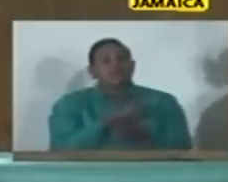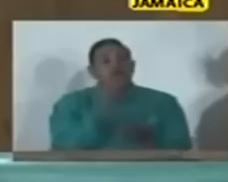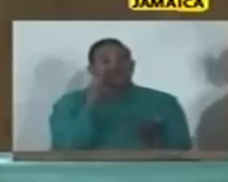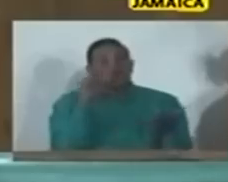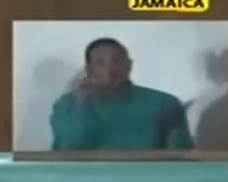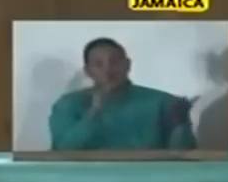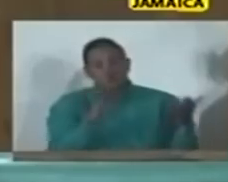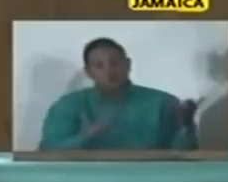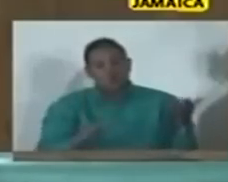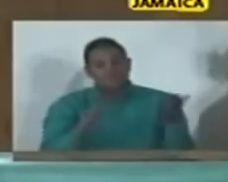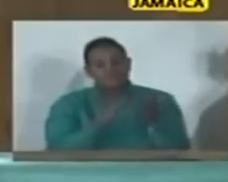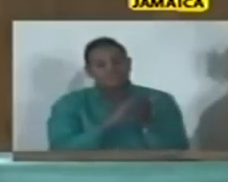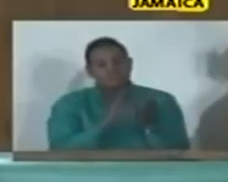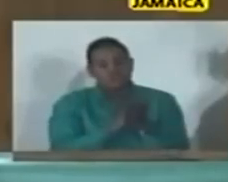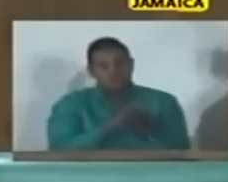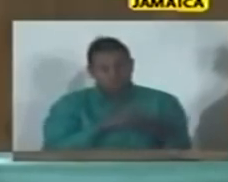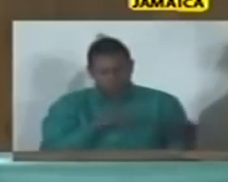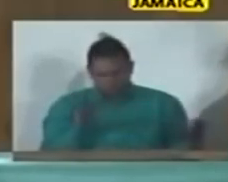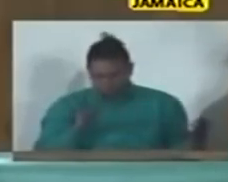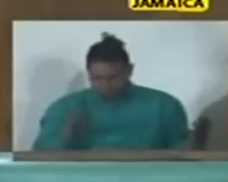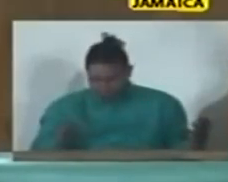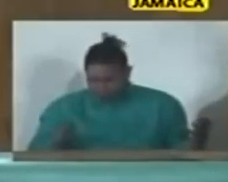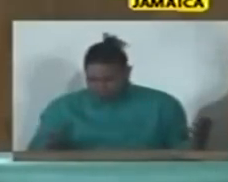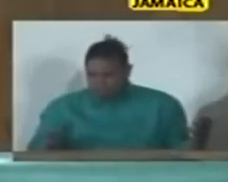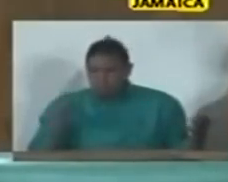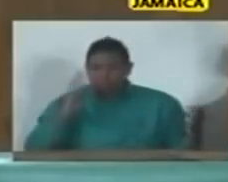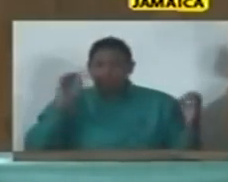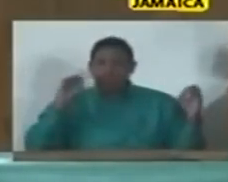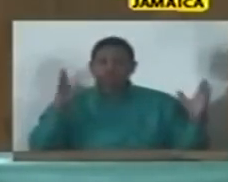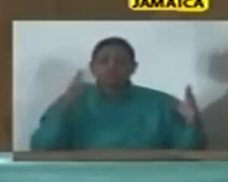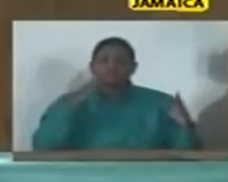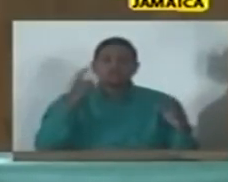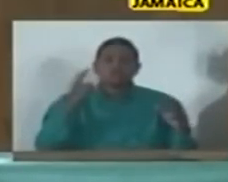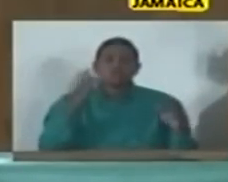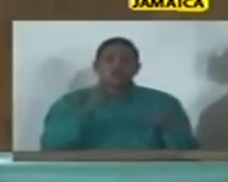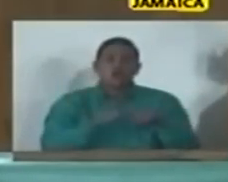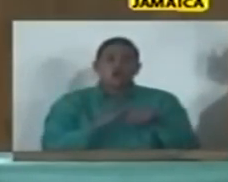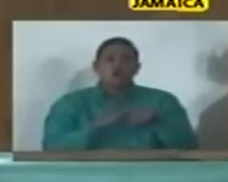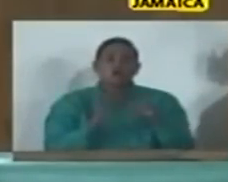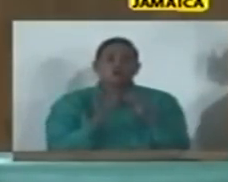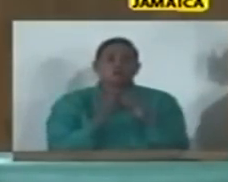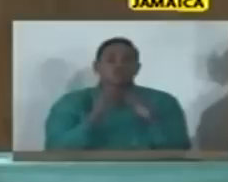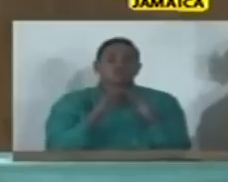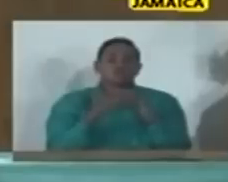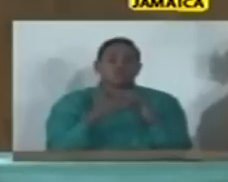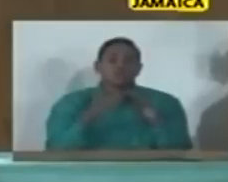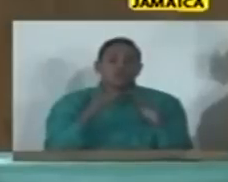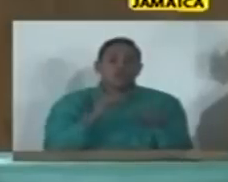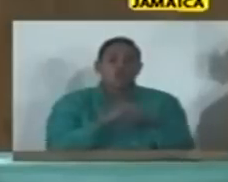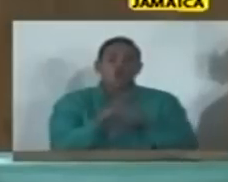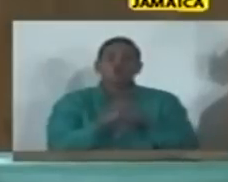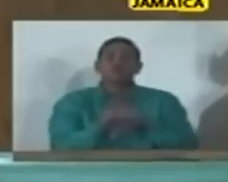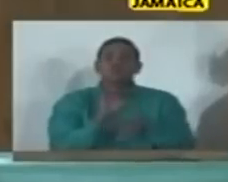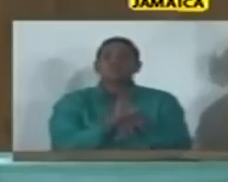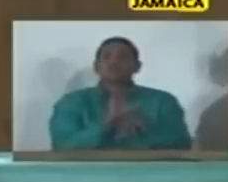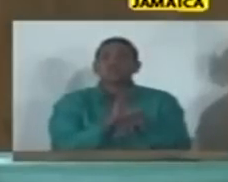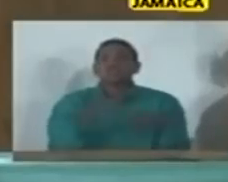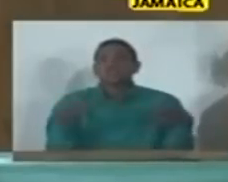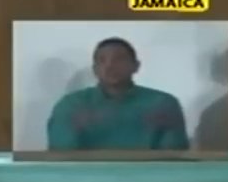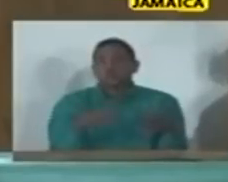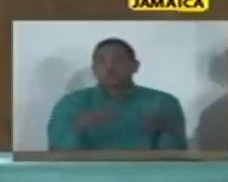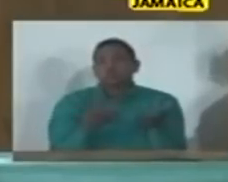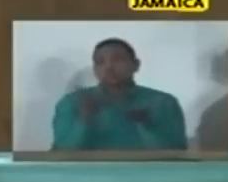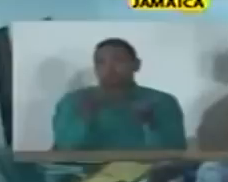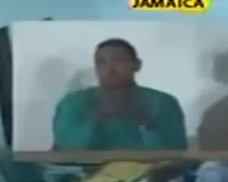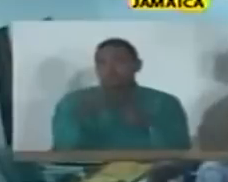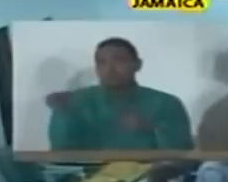this document. And nowhere in it do I see any consultation with the Jamaica Council of Churches. And I wondered, sir, whether there